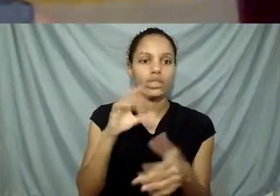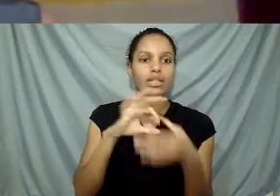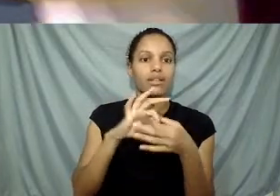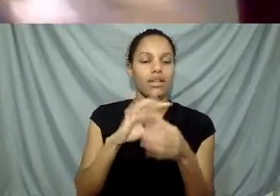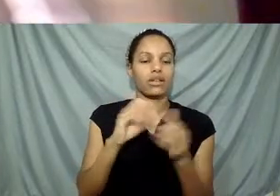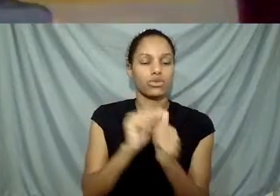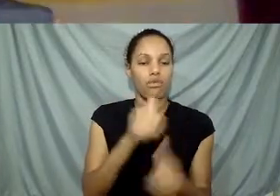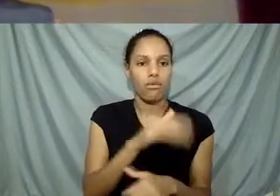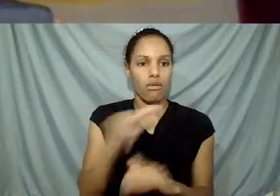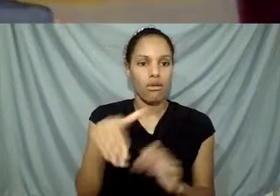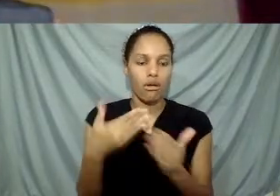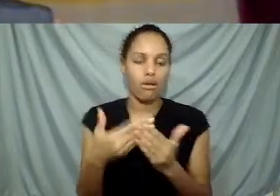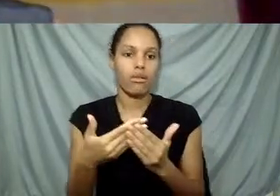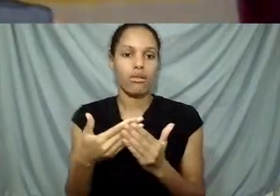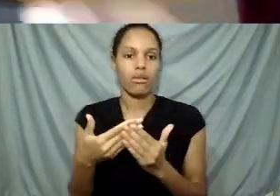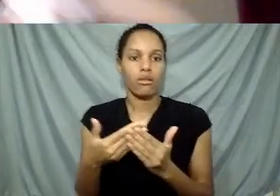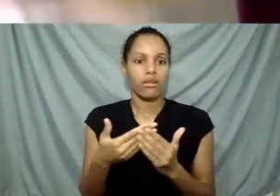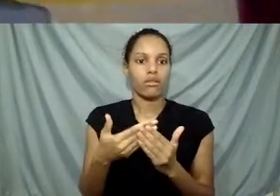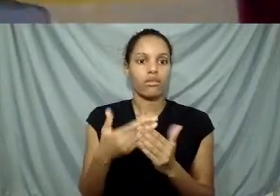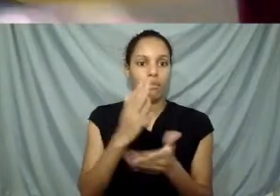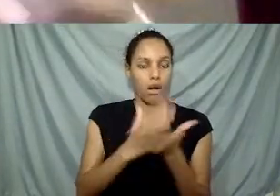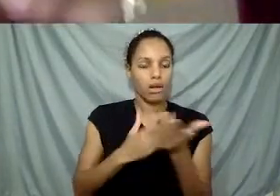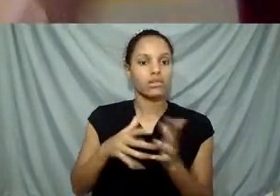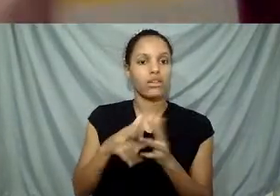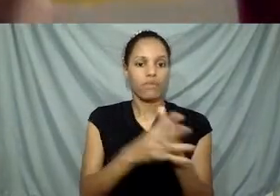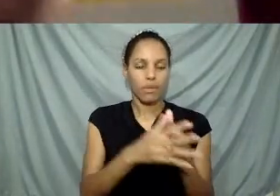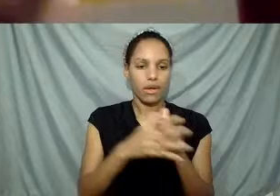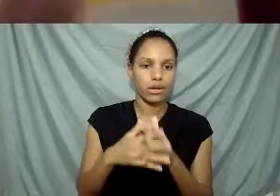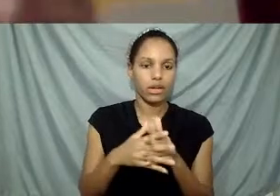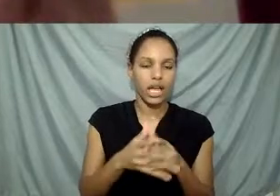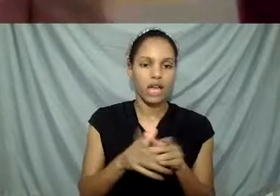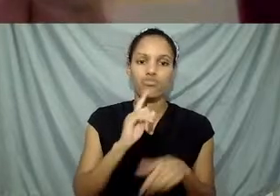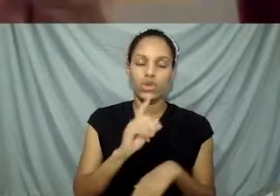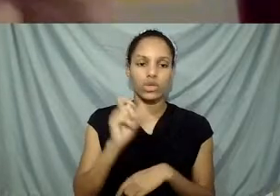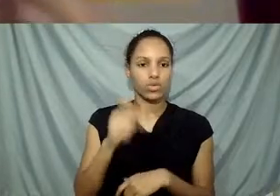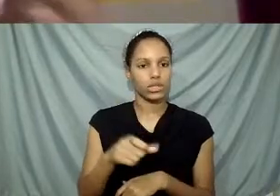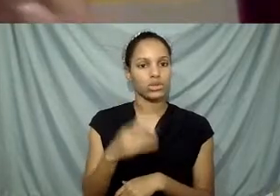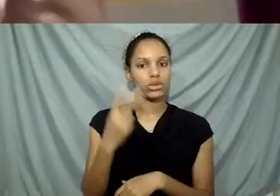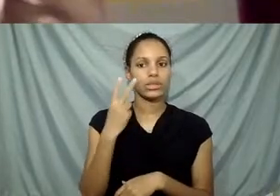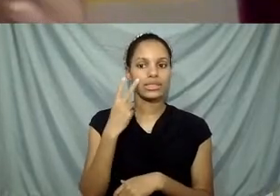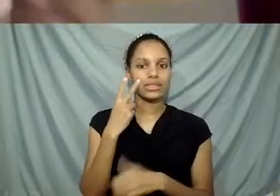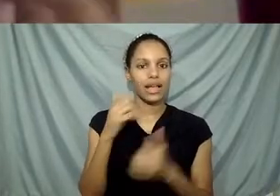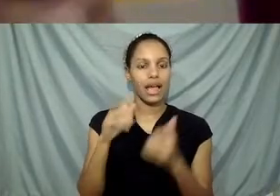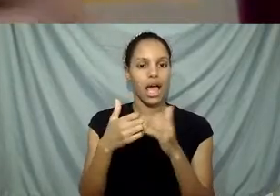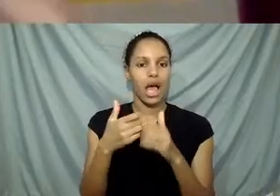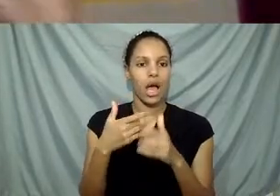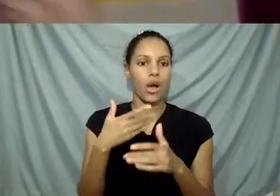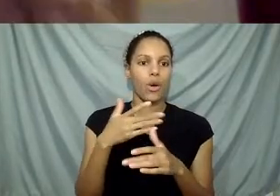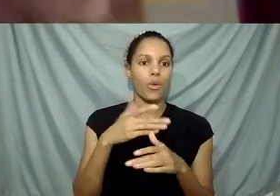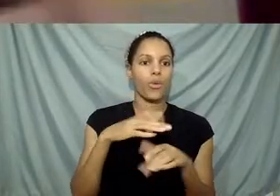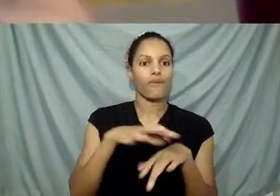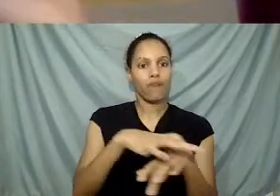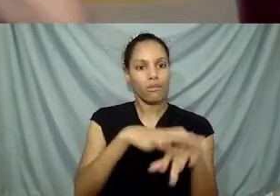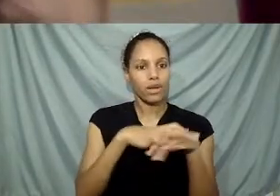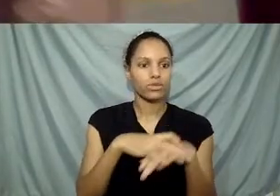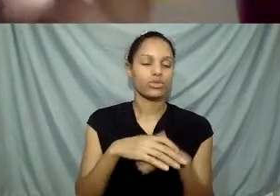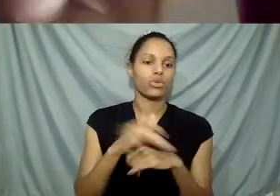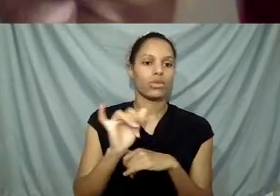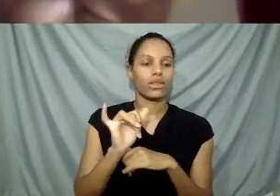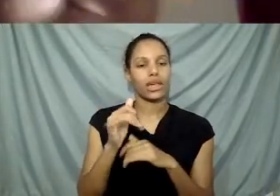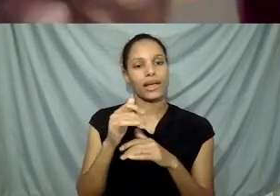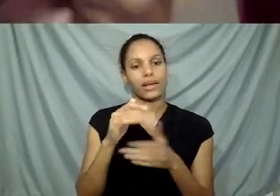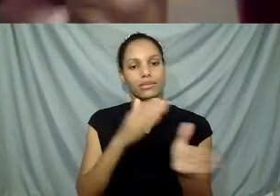to specifically look at how environmental things like urban planning and